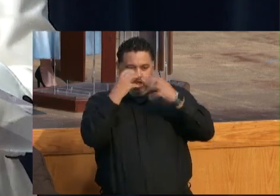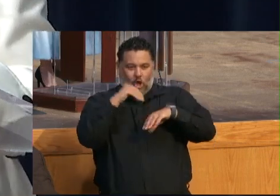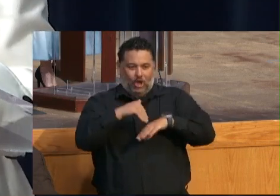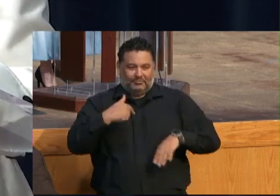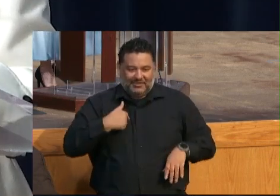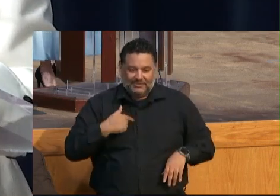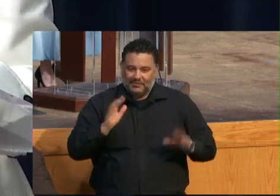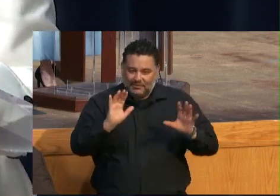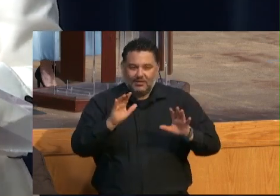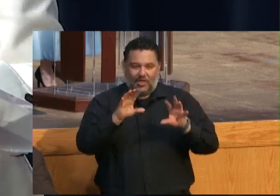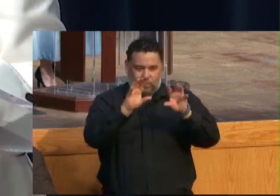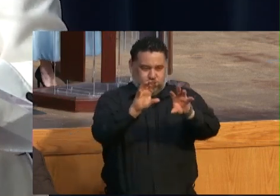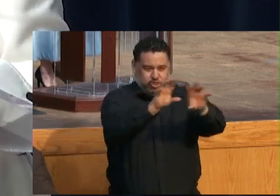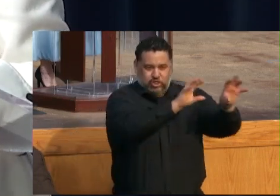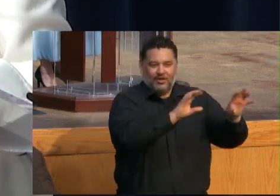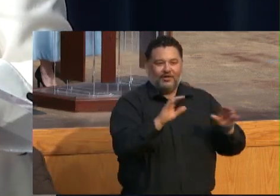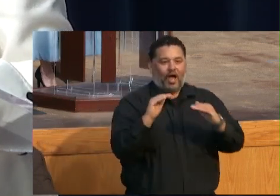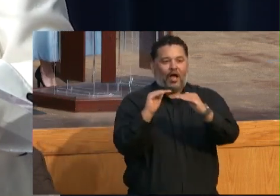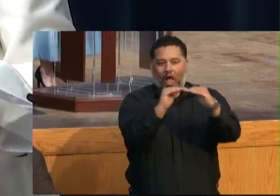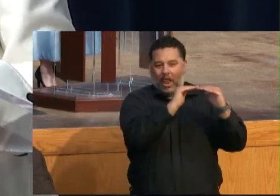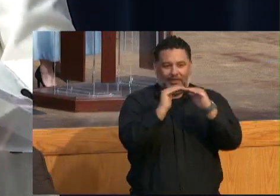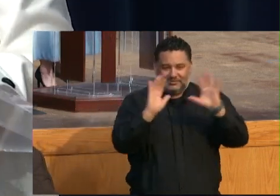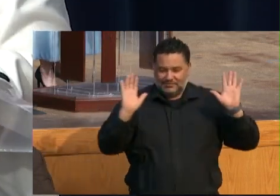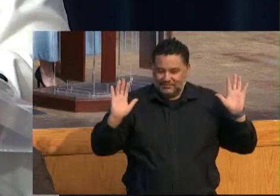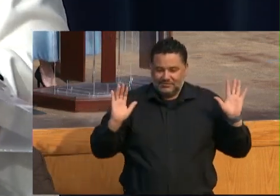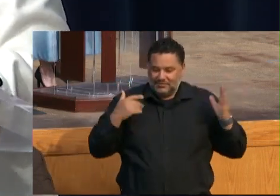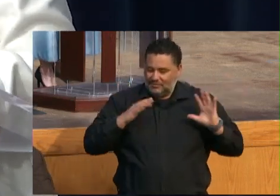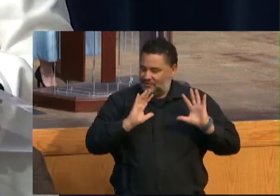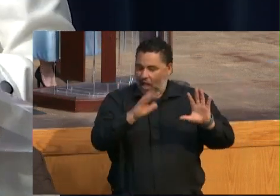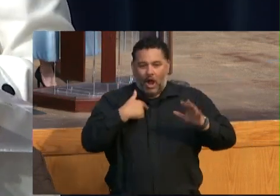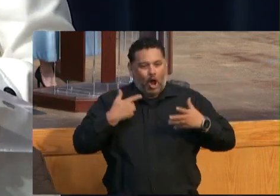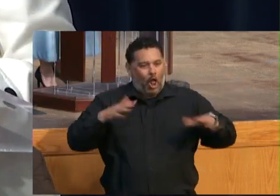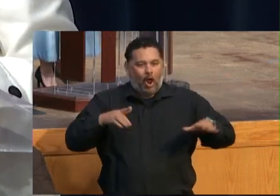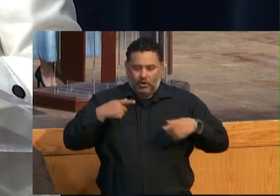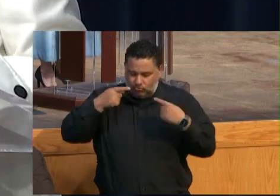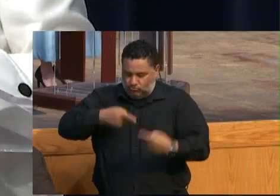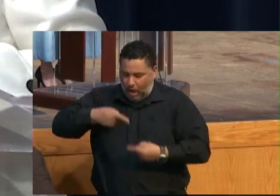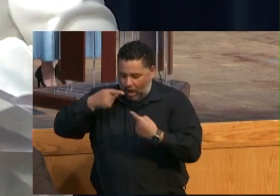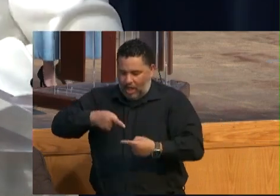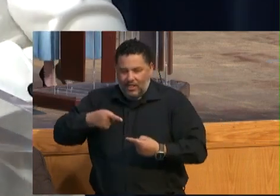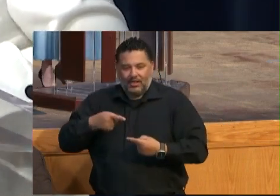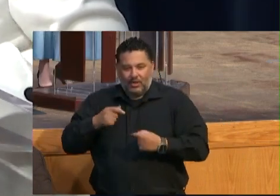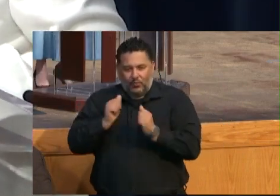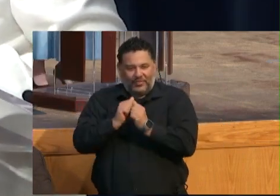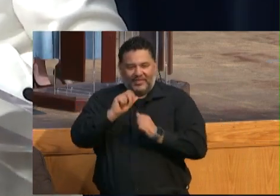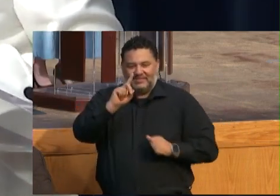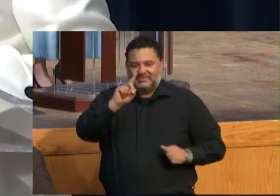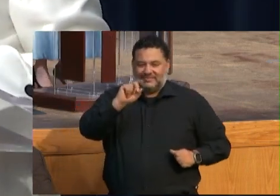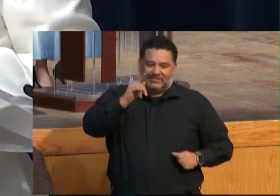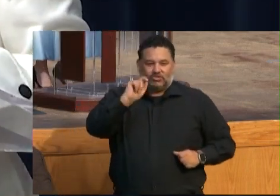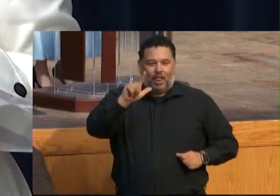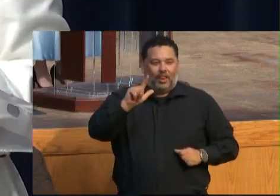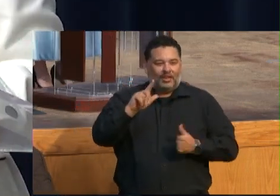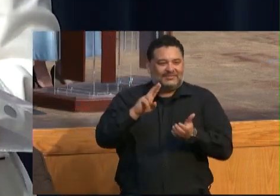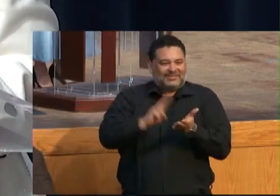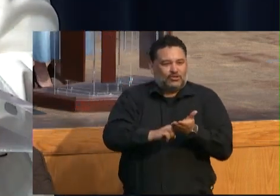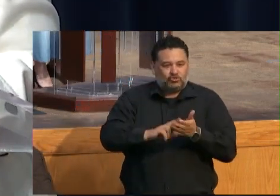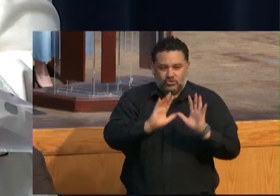your colleagues. Keep that mess out, because I'm already struggling enough with that digital signature.